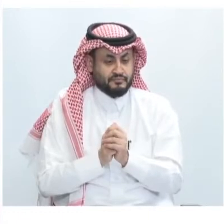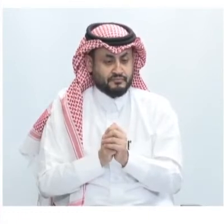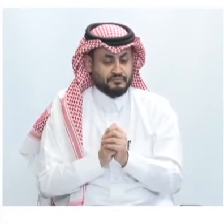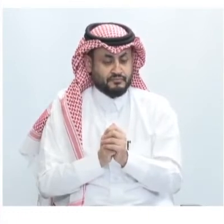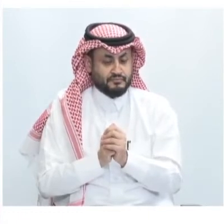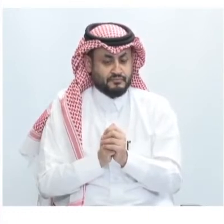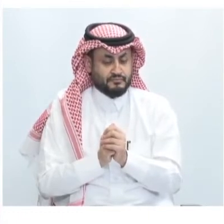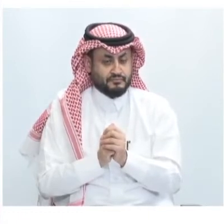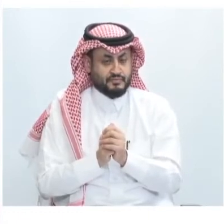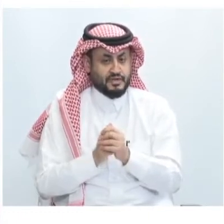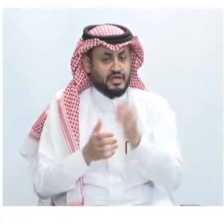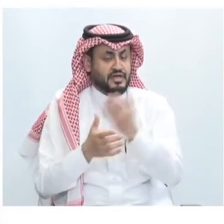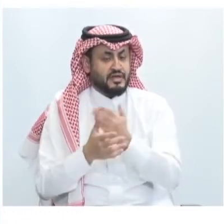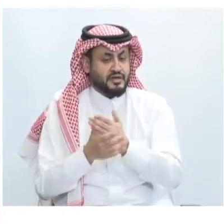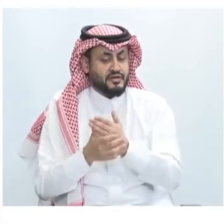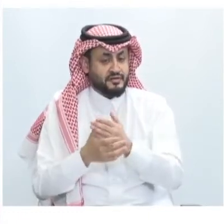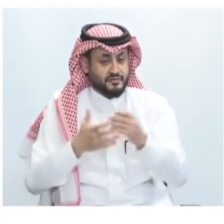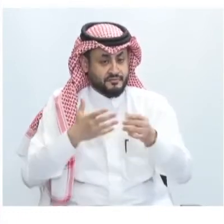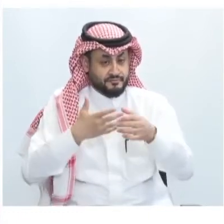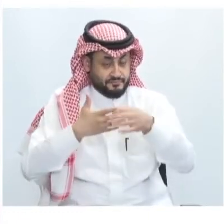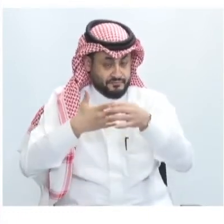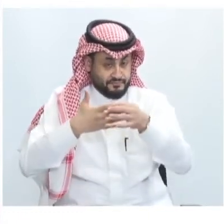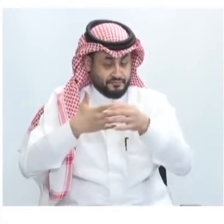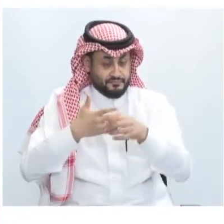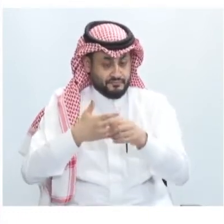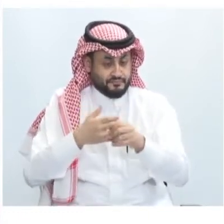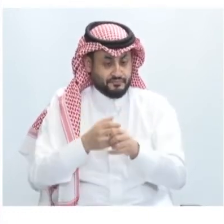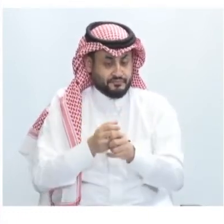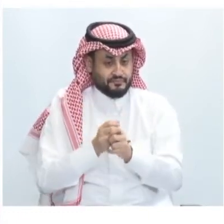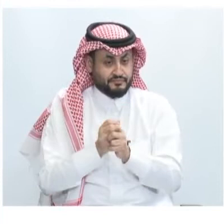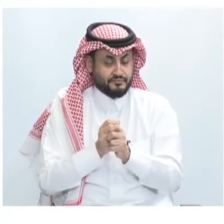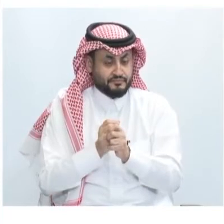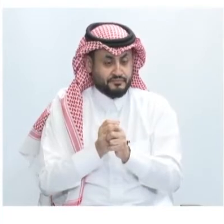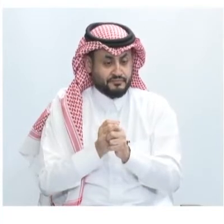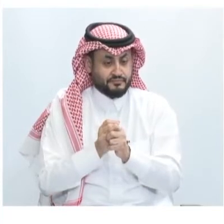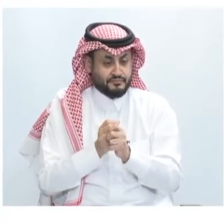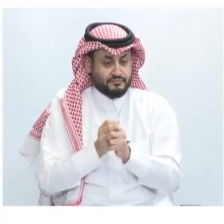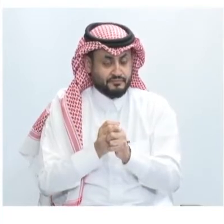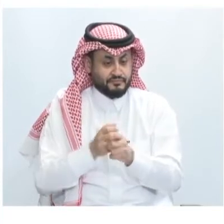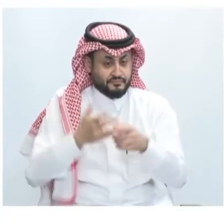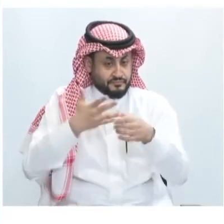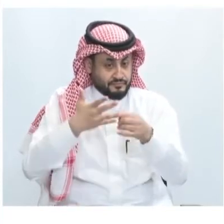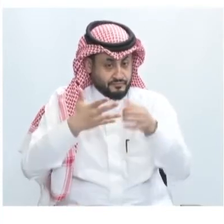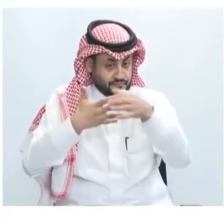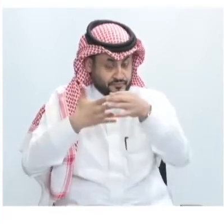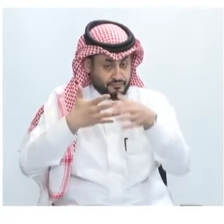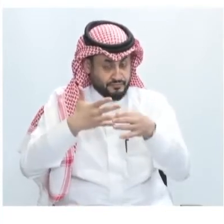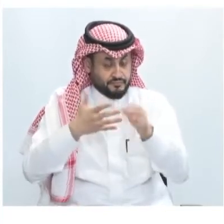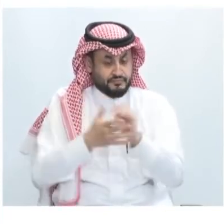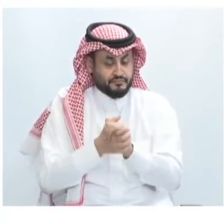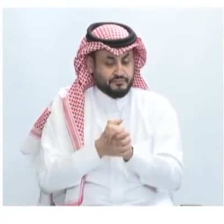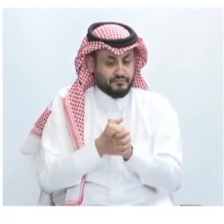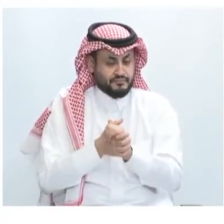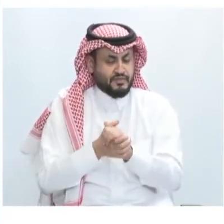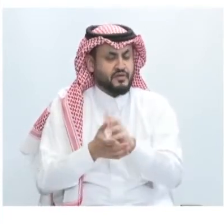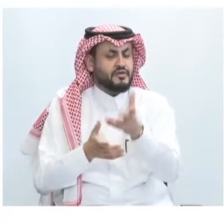Because they start from line number one, the red one, up to line number three. Excellent. Okay, so